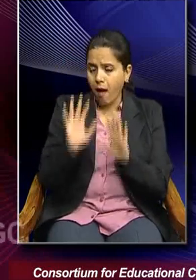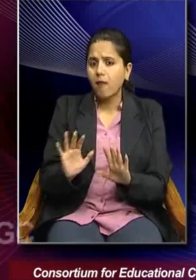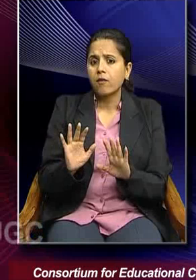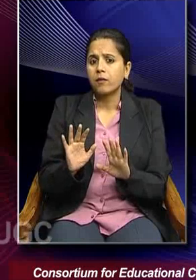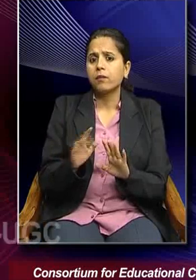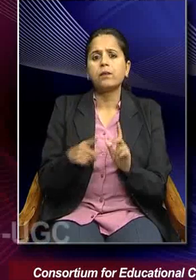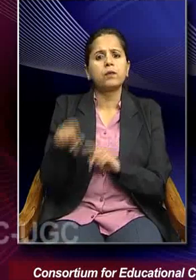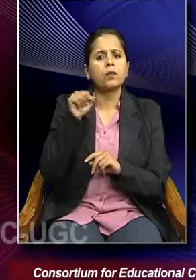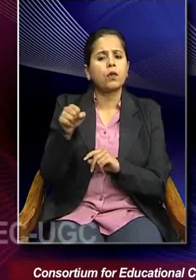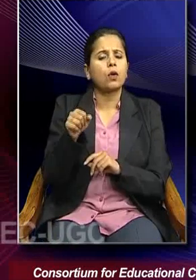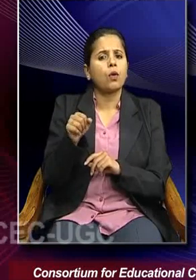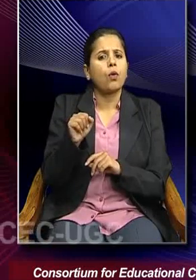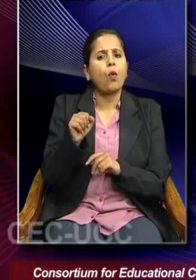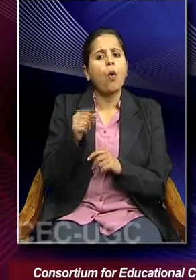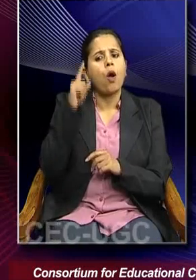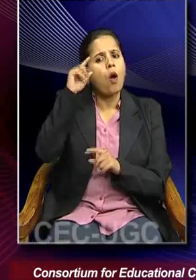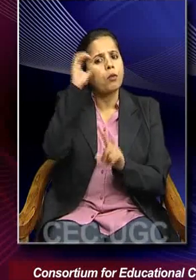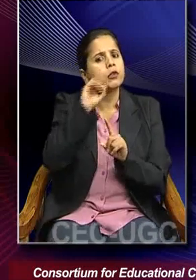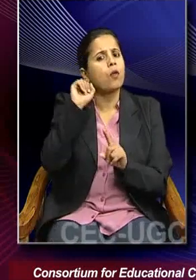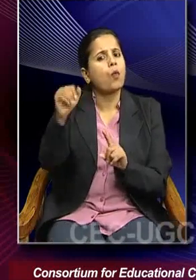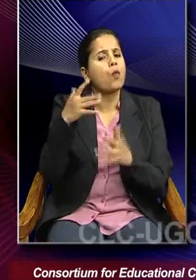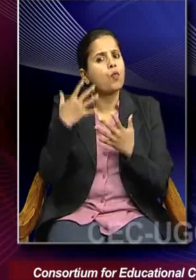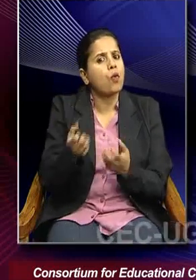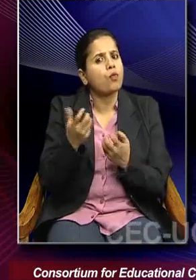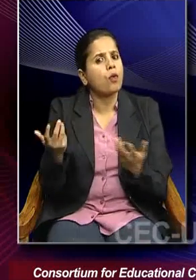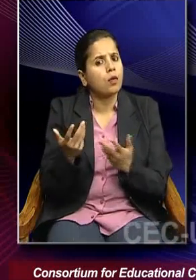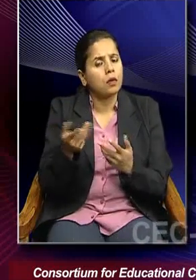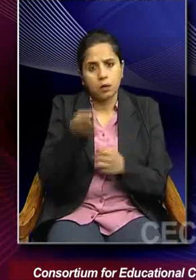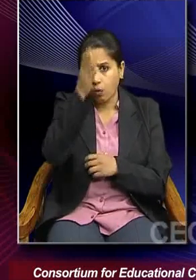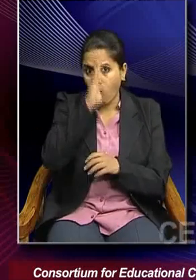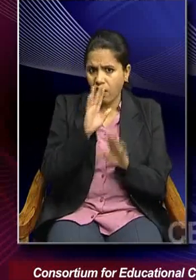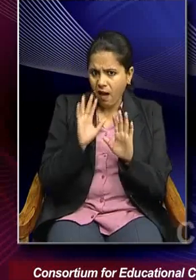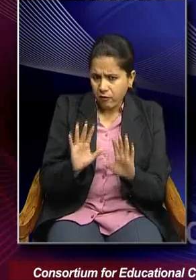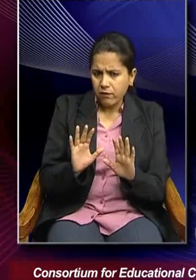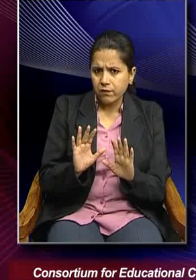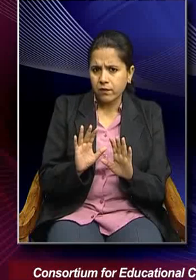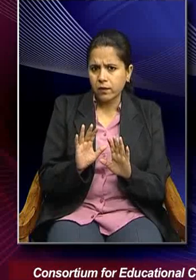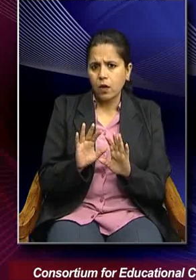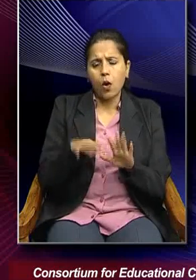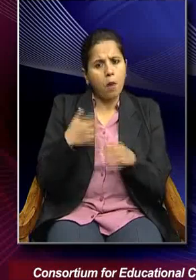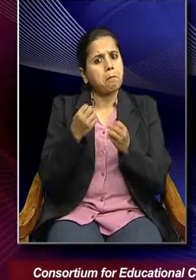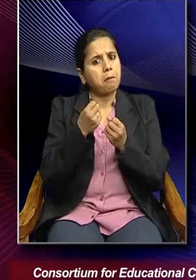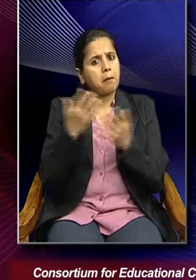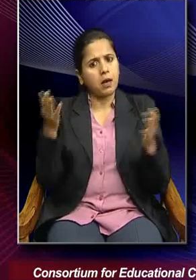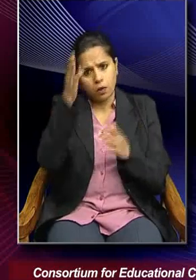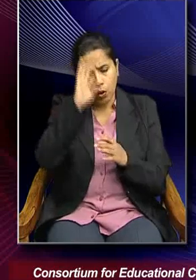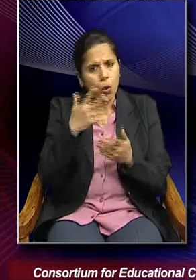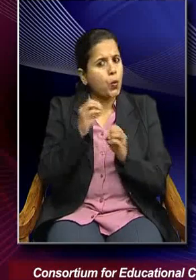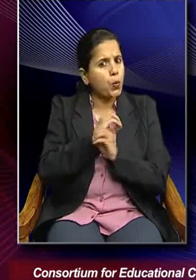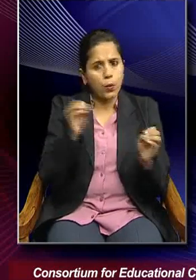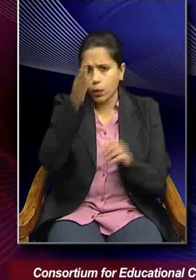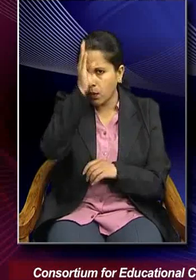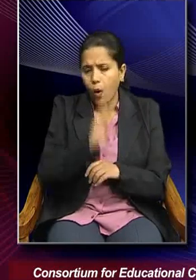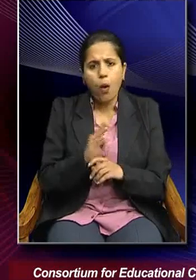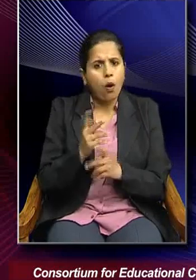is their objective nature? Is there a God, or many gods, or no God at